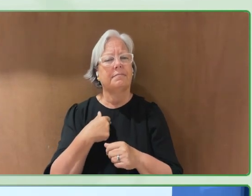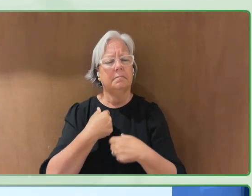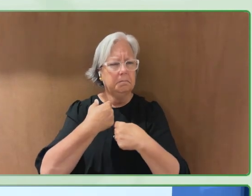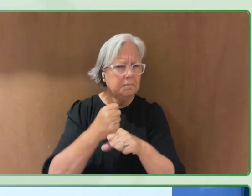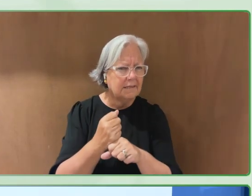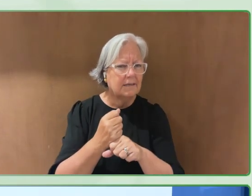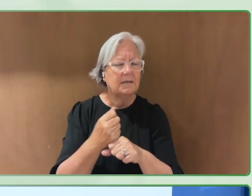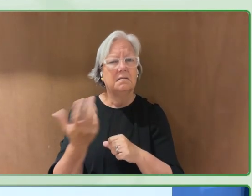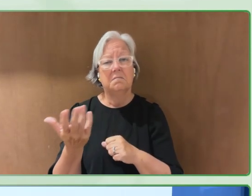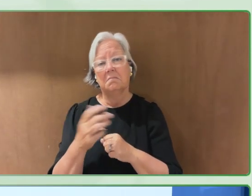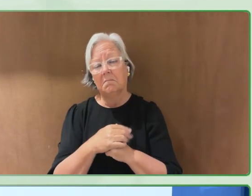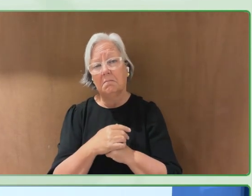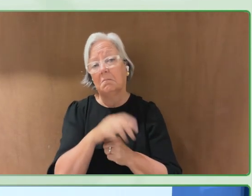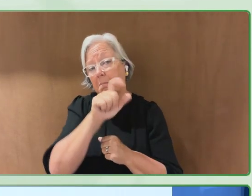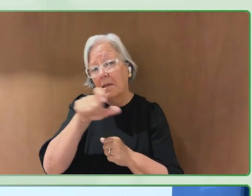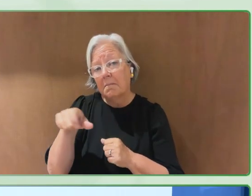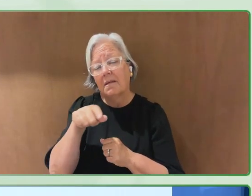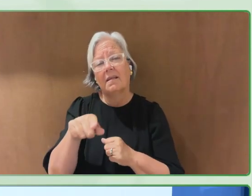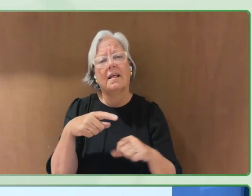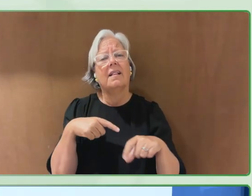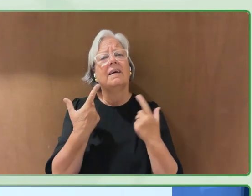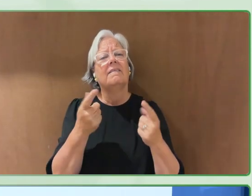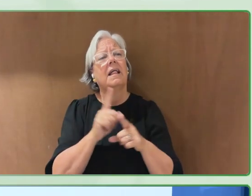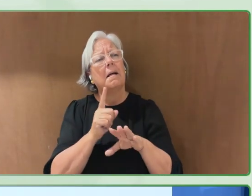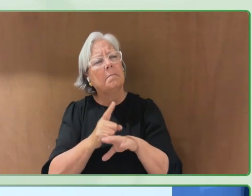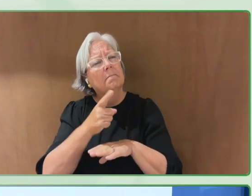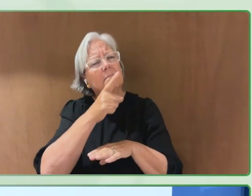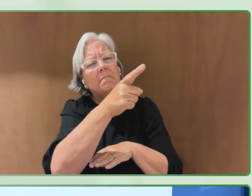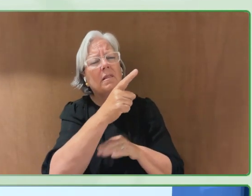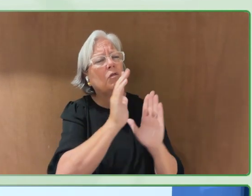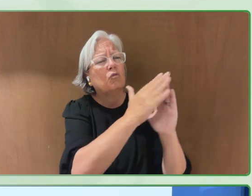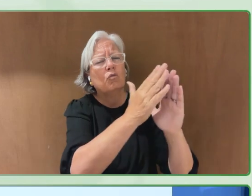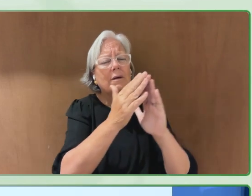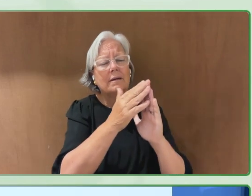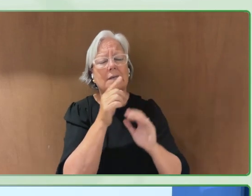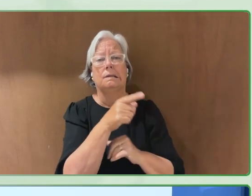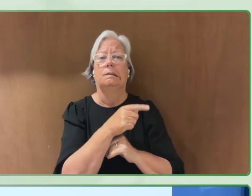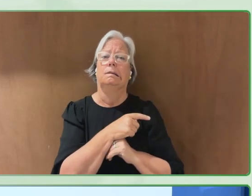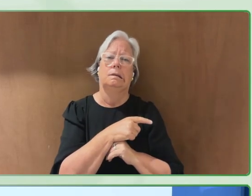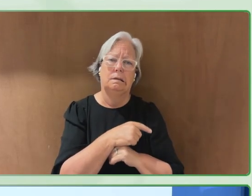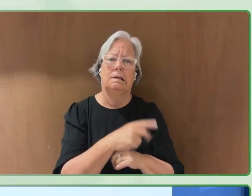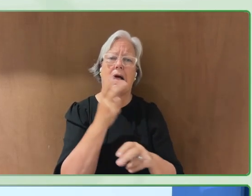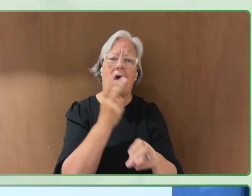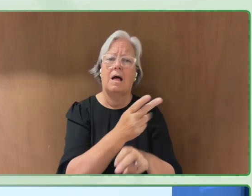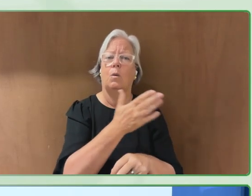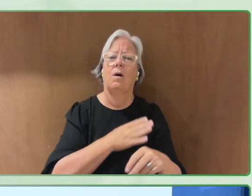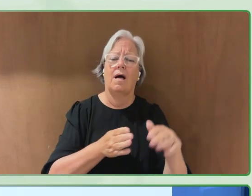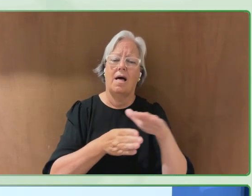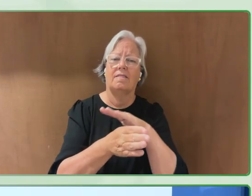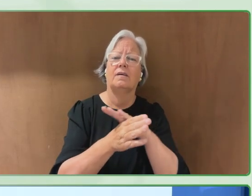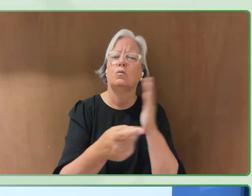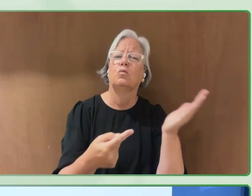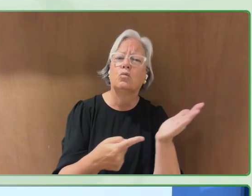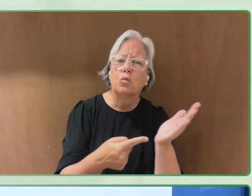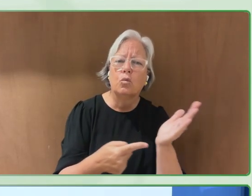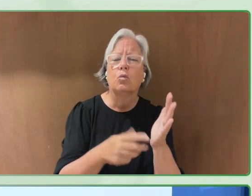of those people live in rural areas and have difficulties to access to technology and education. So we